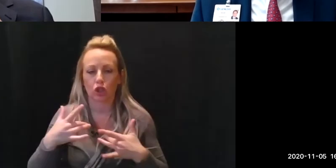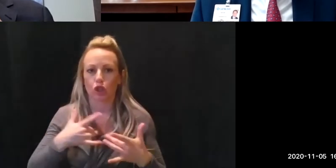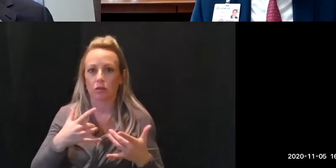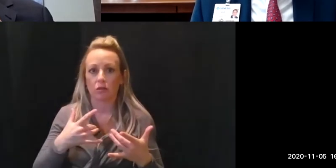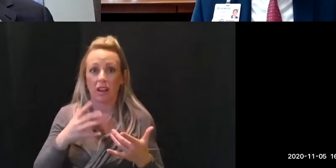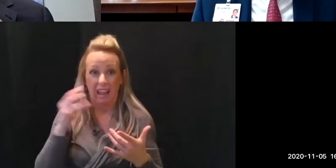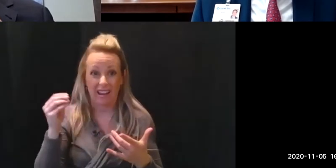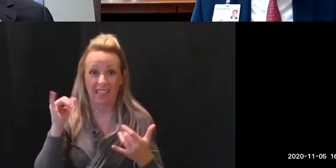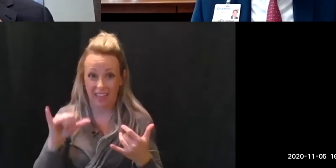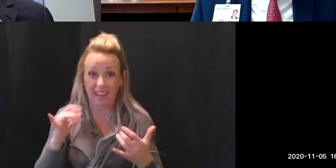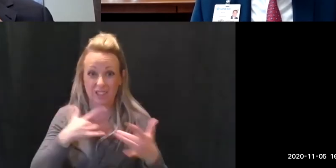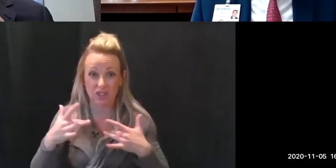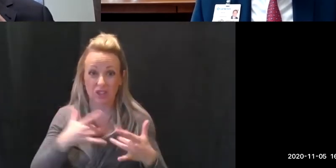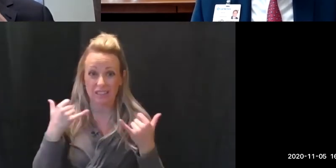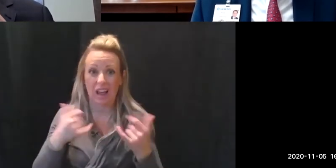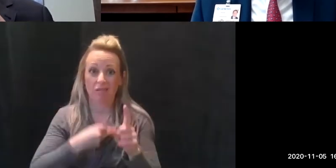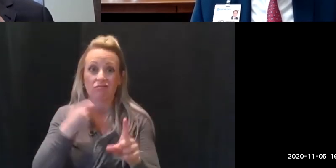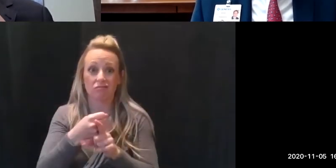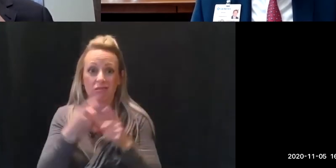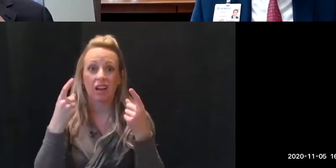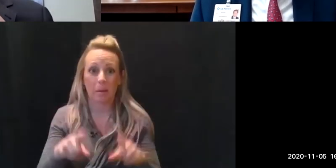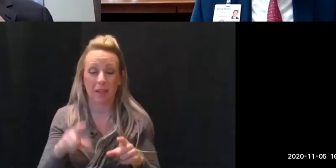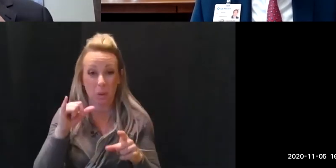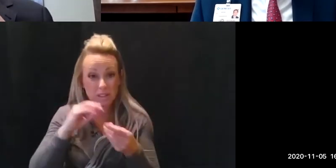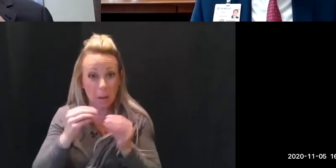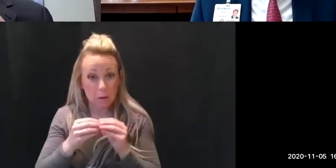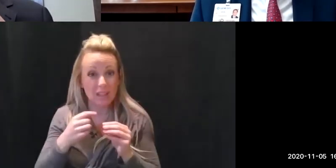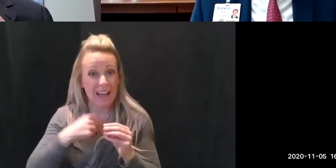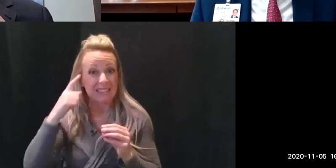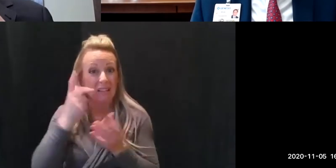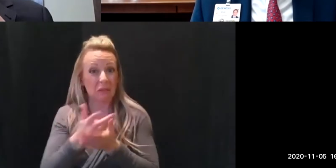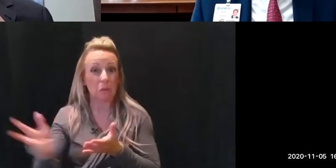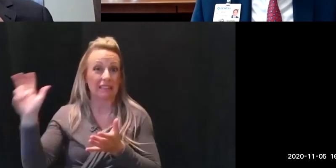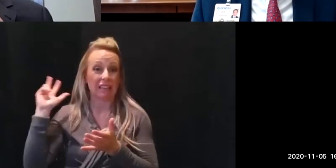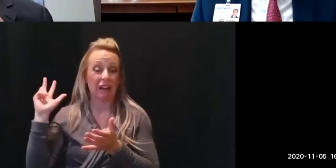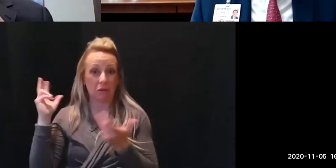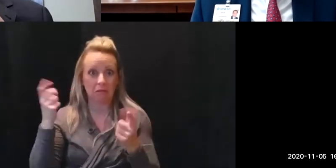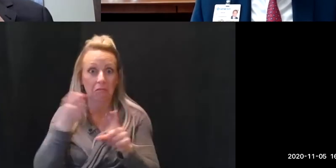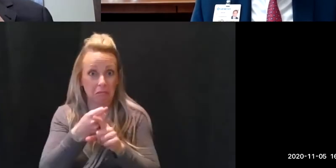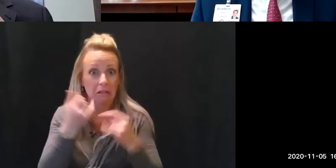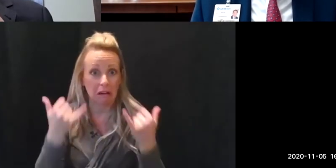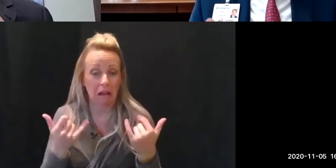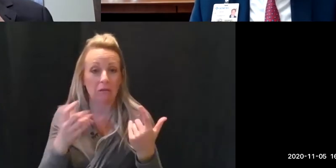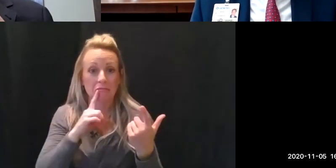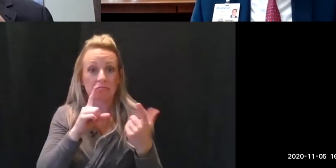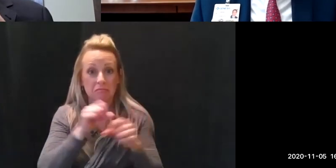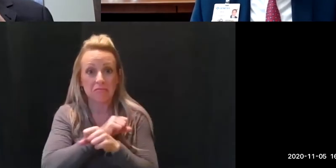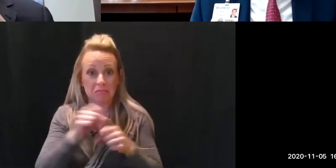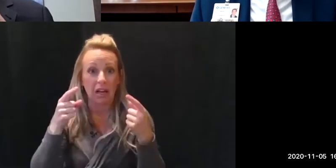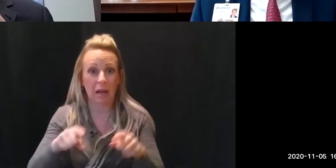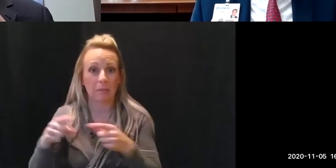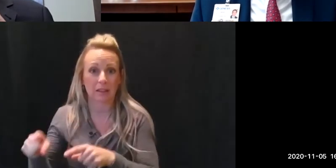here. The numbers that we warned of are here right now. And what we're trying to do is decrease